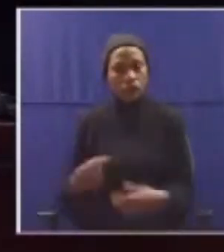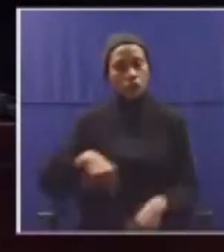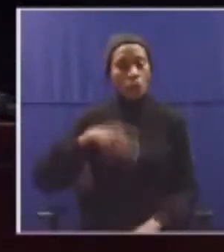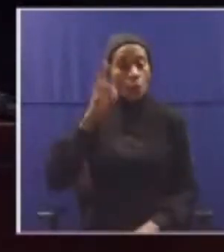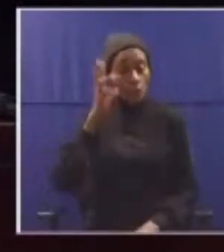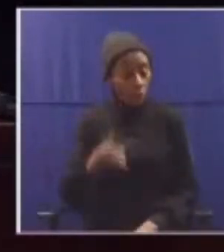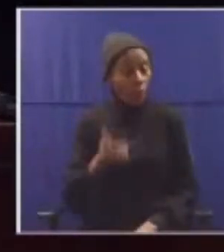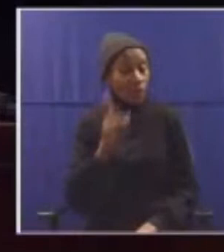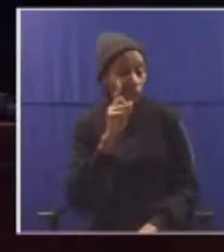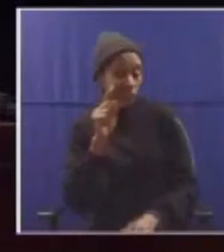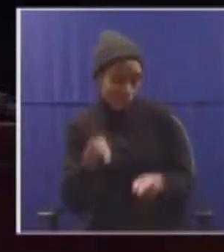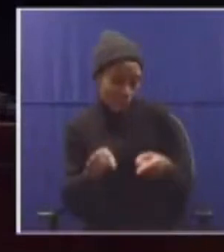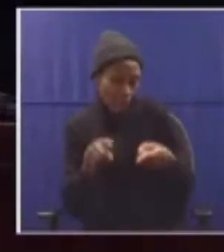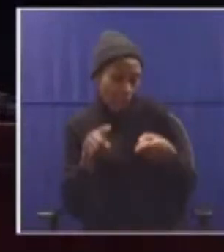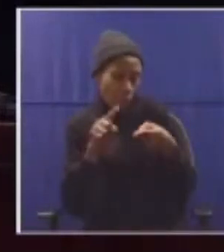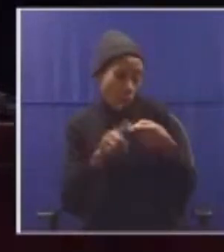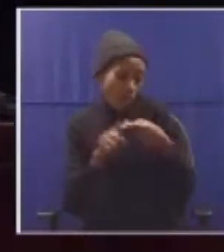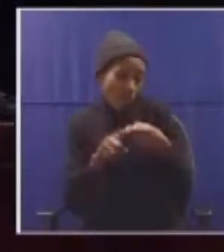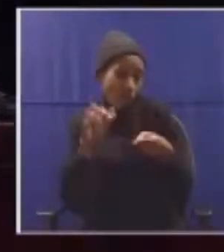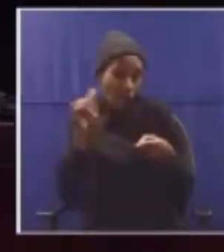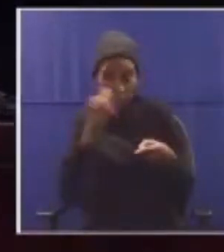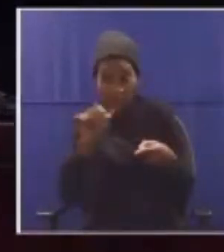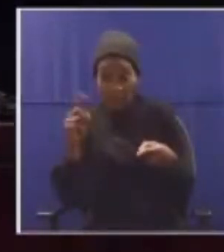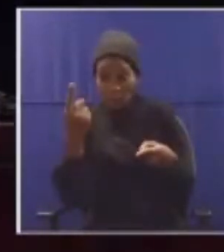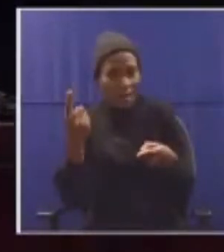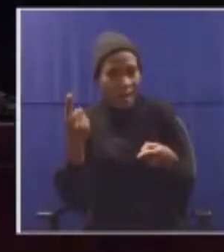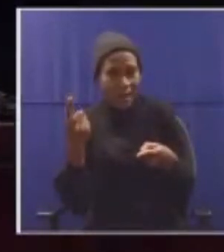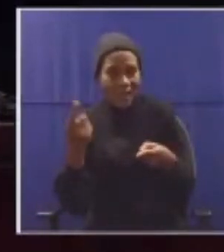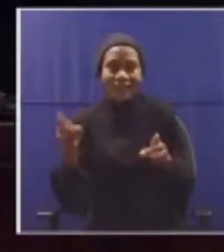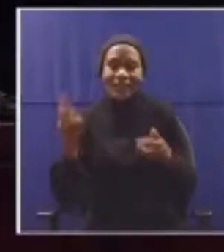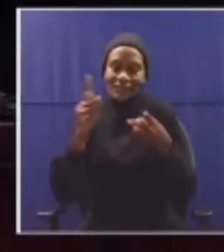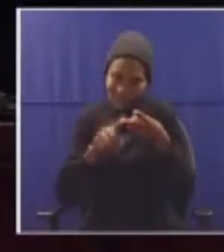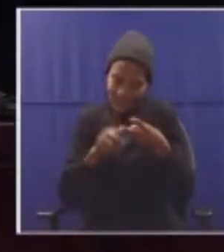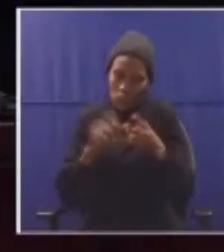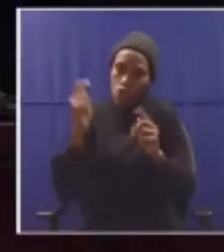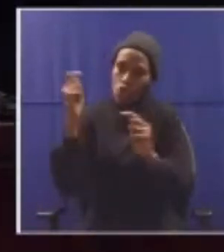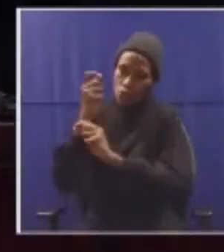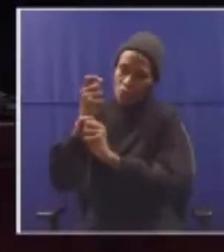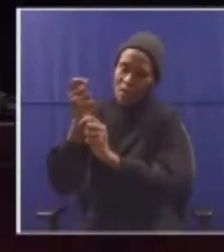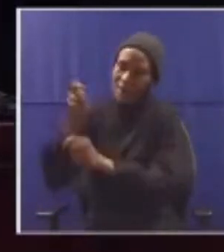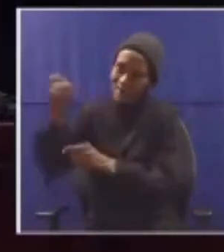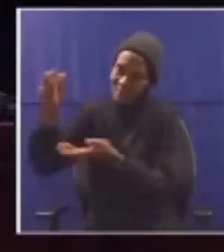looking not only at crime generally, but also at rural safety.